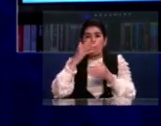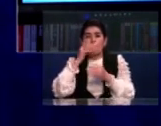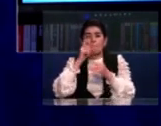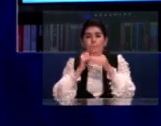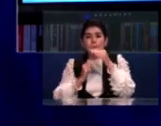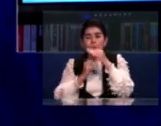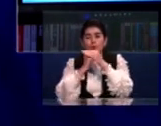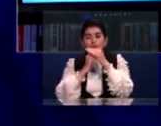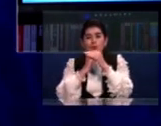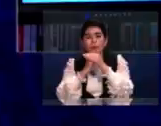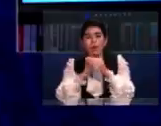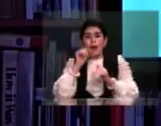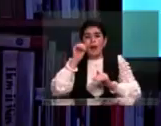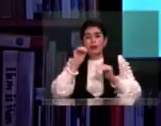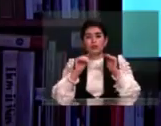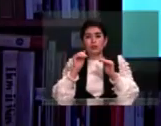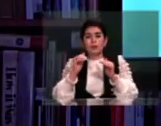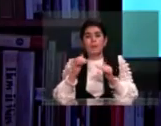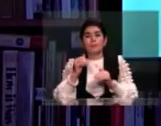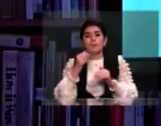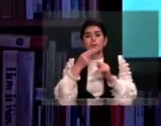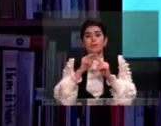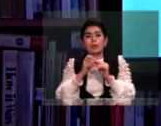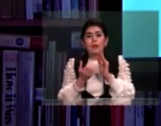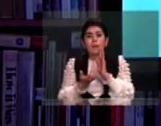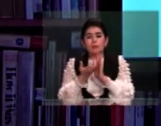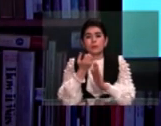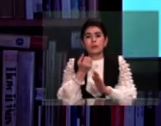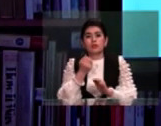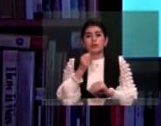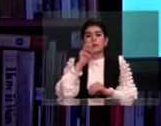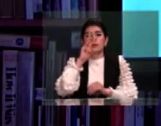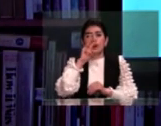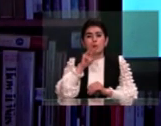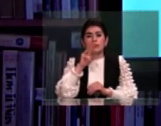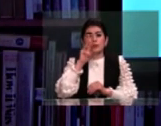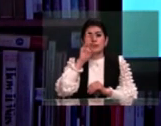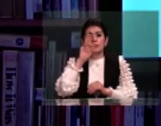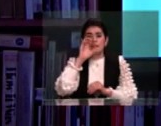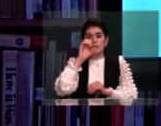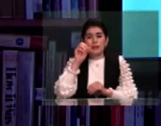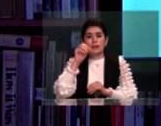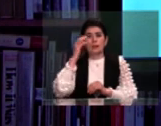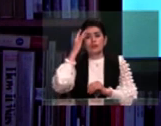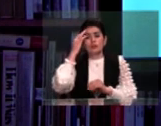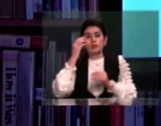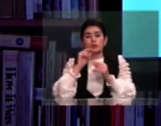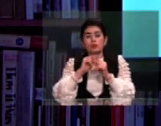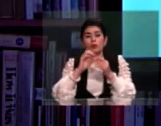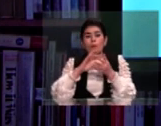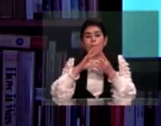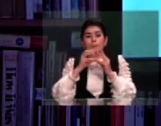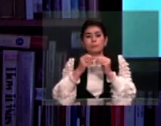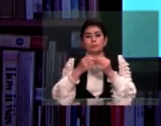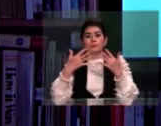bosimini aniqladi. Lebedev aniqlagan yorug'lik bosimi Maxwell nazariyasida hisoblab chiqilgan yorug'lik